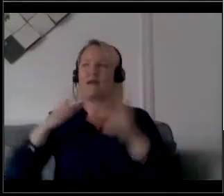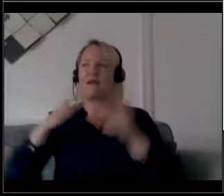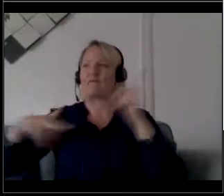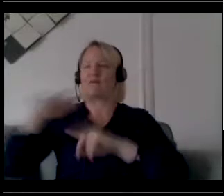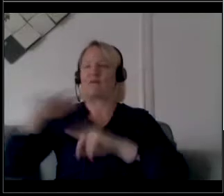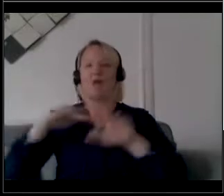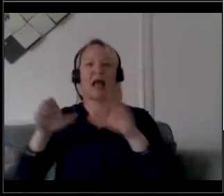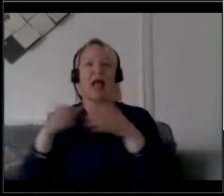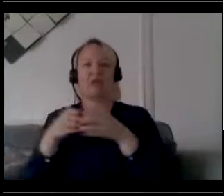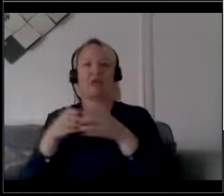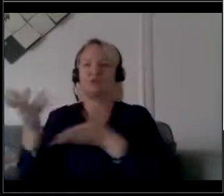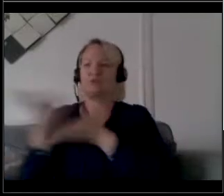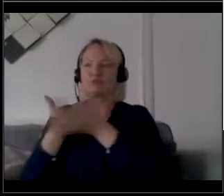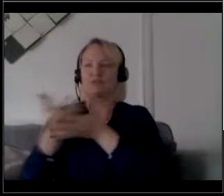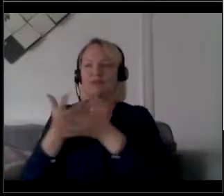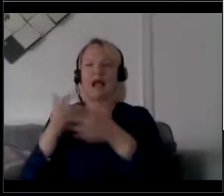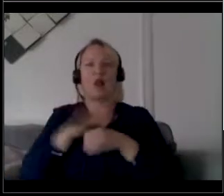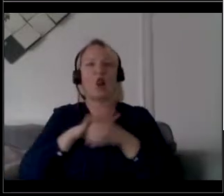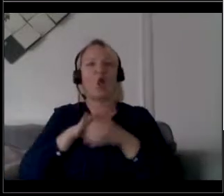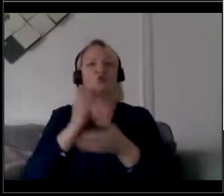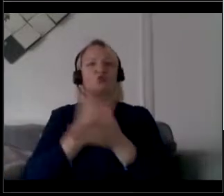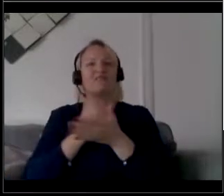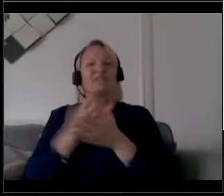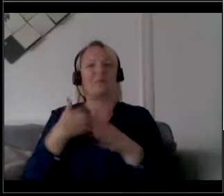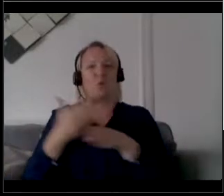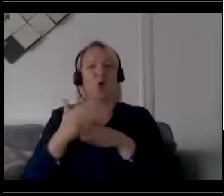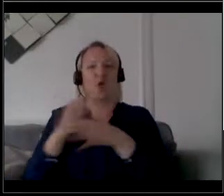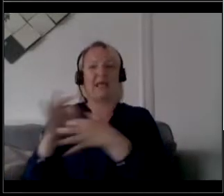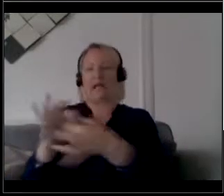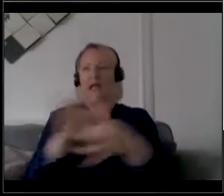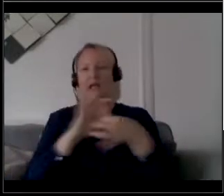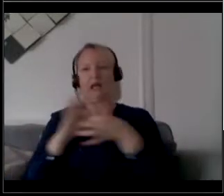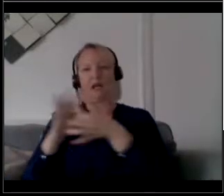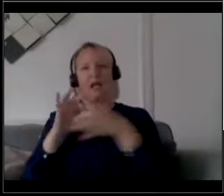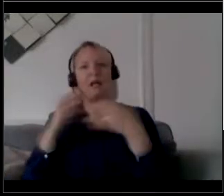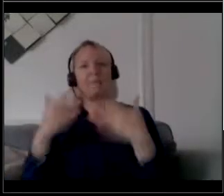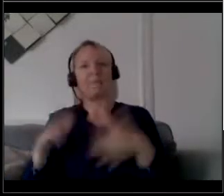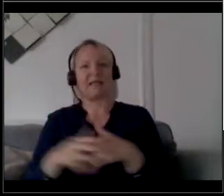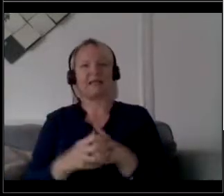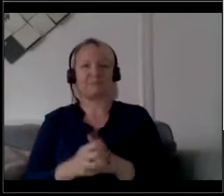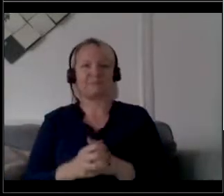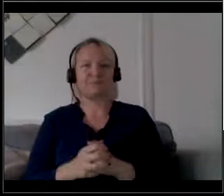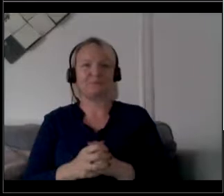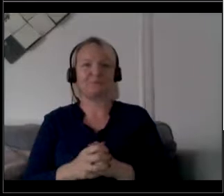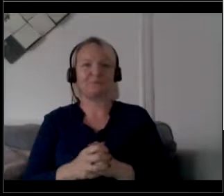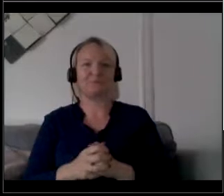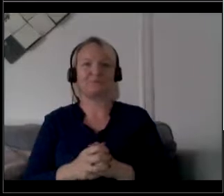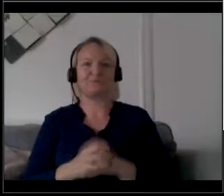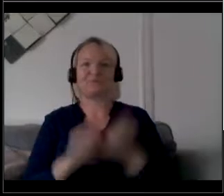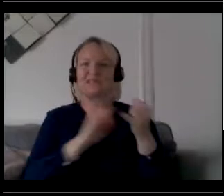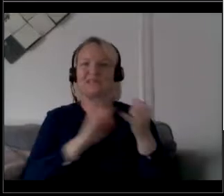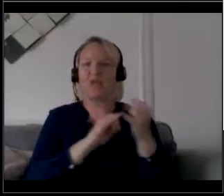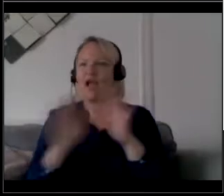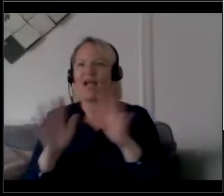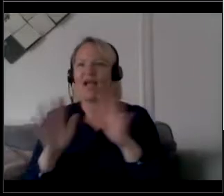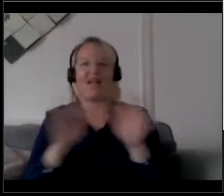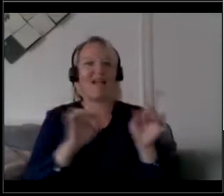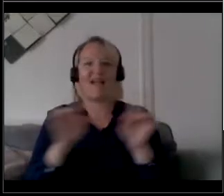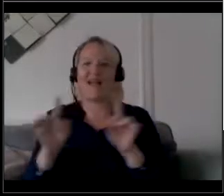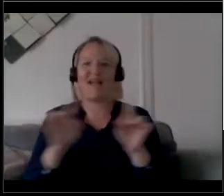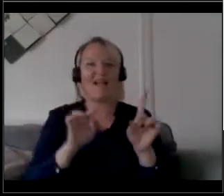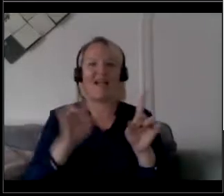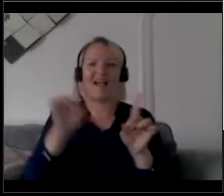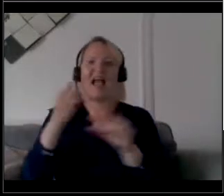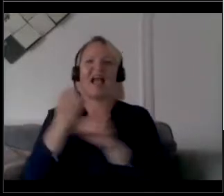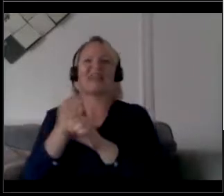local authorities. Thank you. And I know it's something, sorry. Carry on, I was just going to